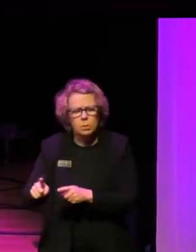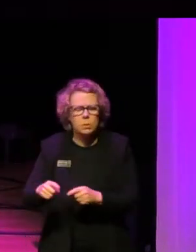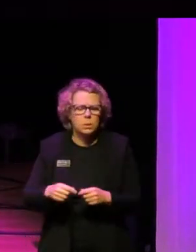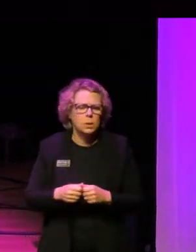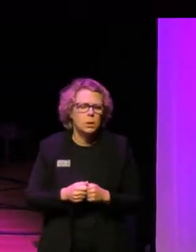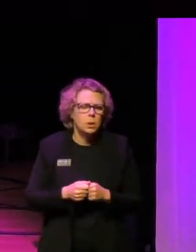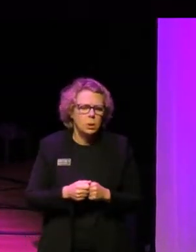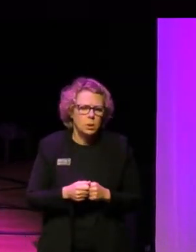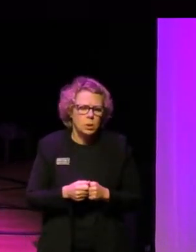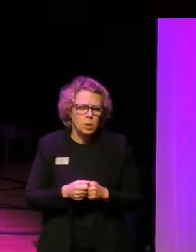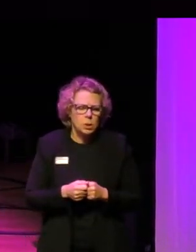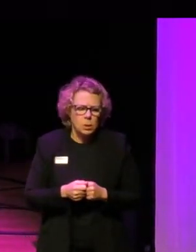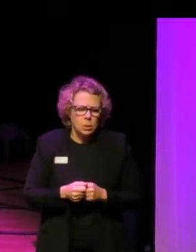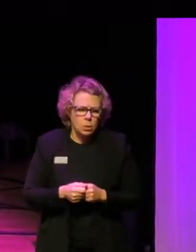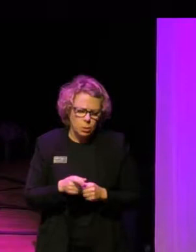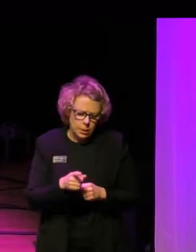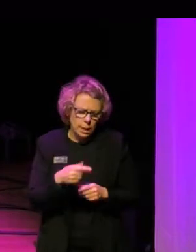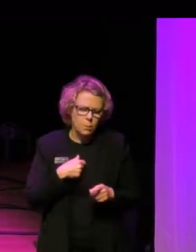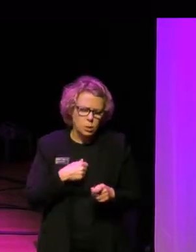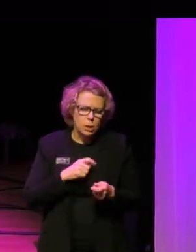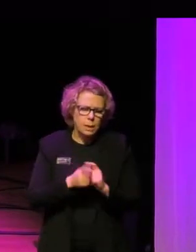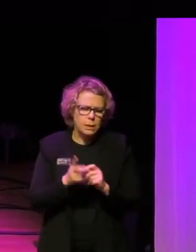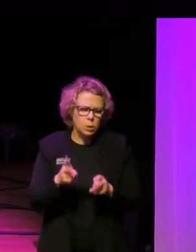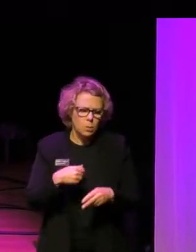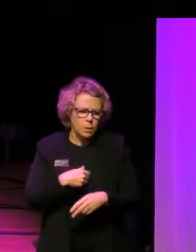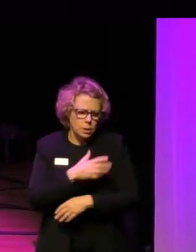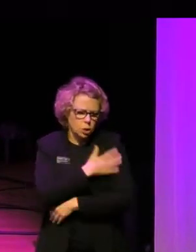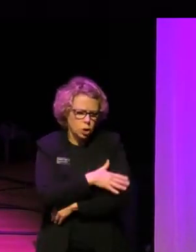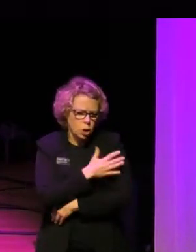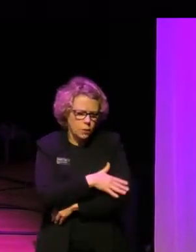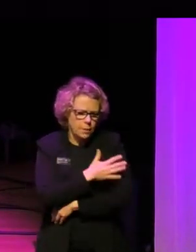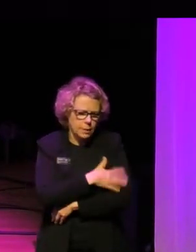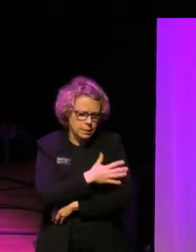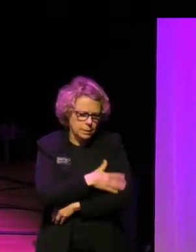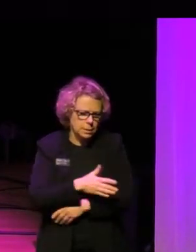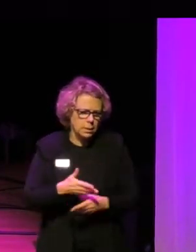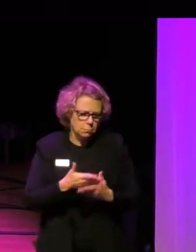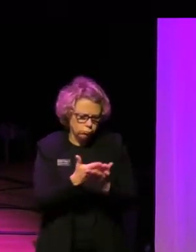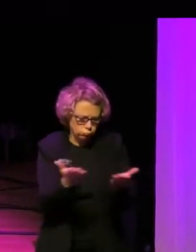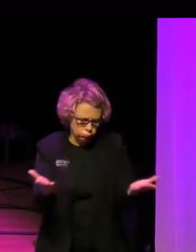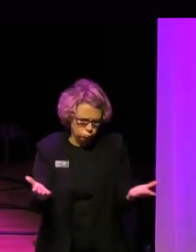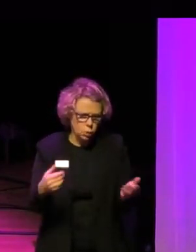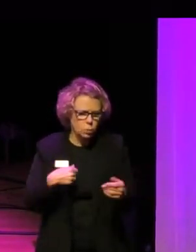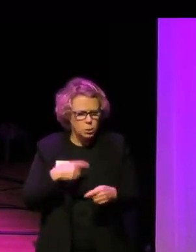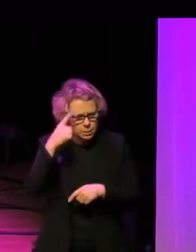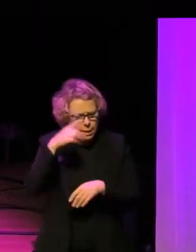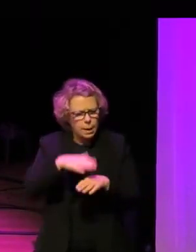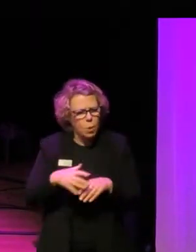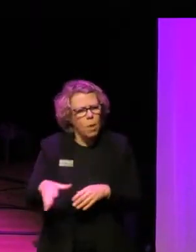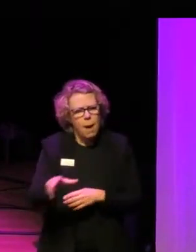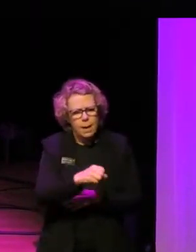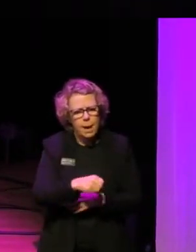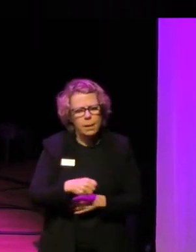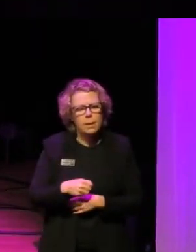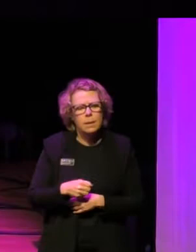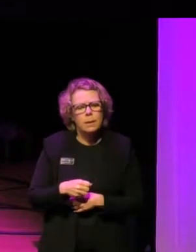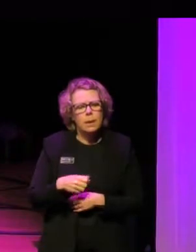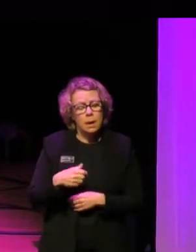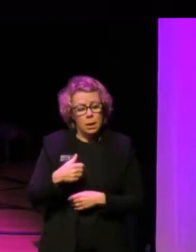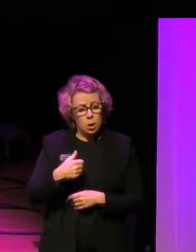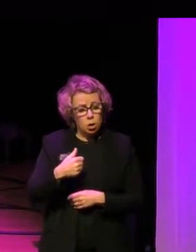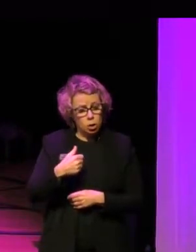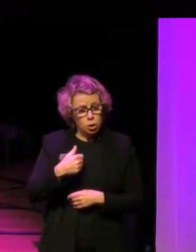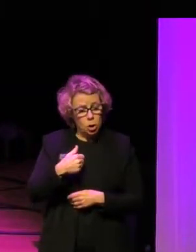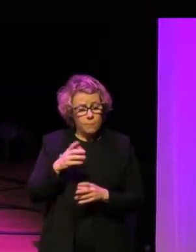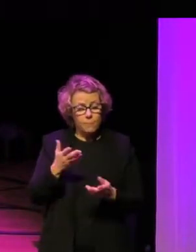that are committed to service. In other words, everything that you do, think about in what way am I serving humanity? In what way am